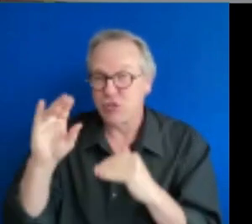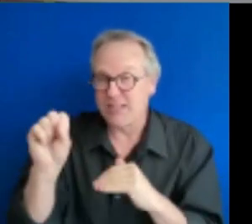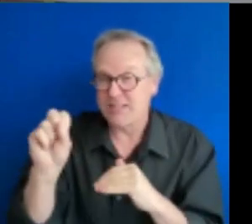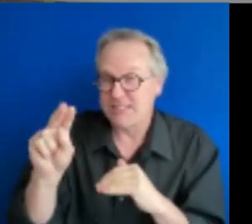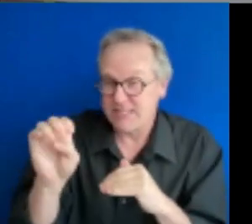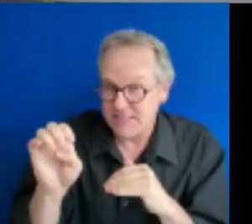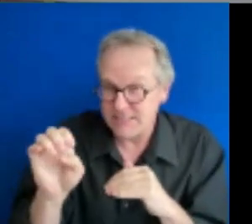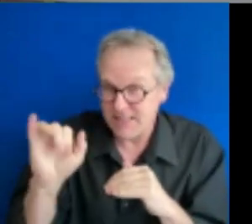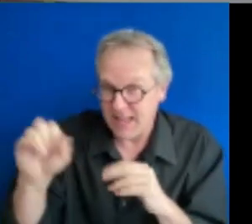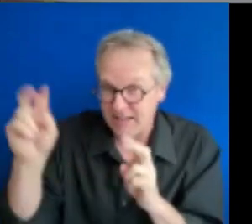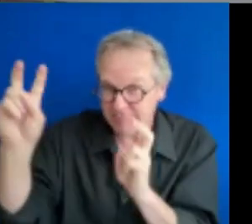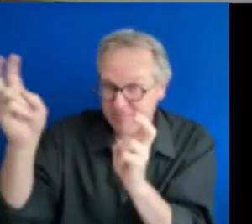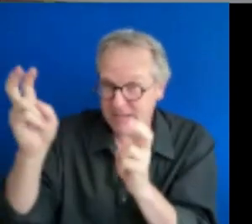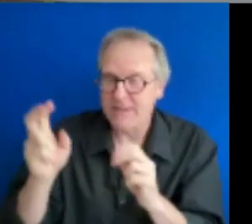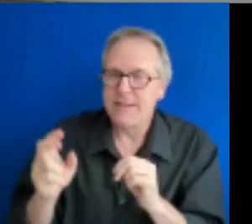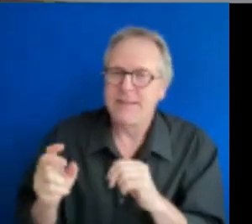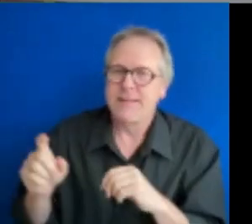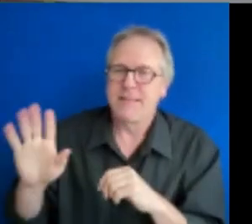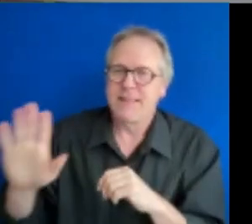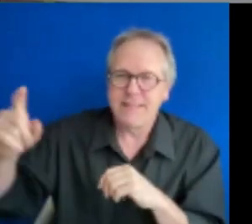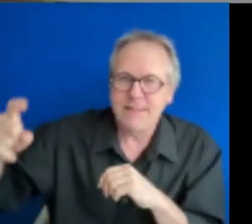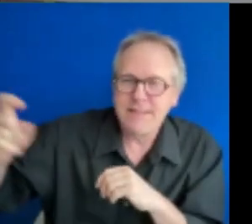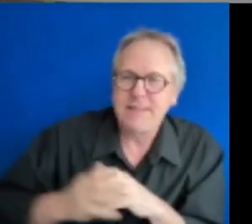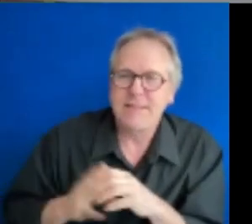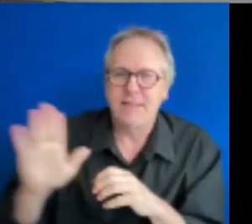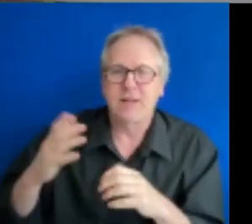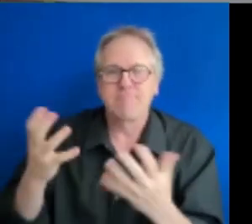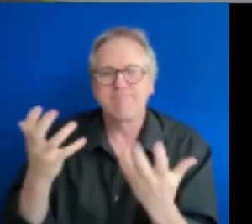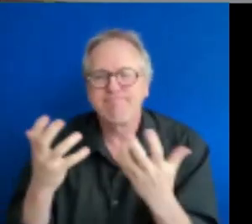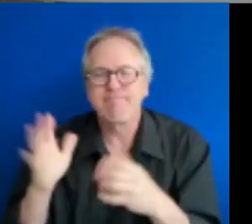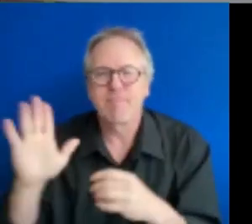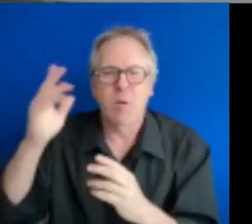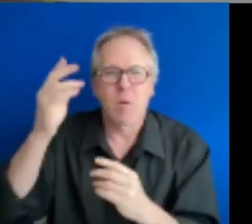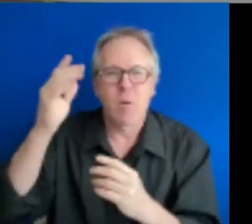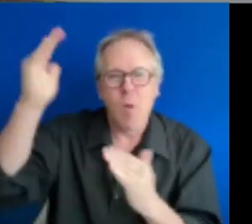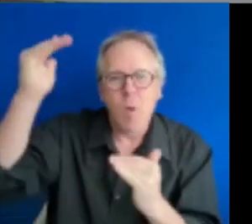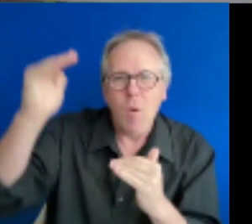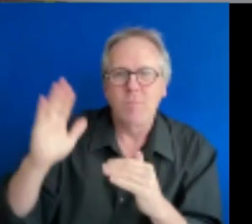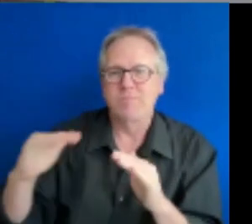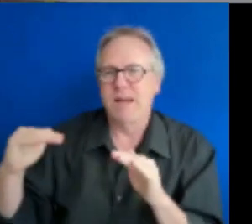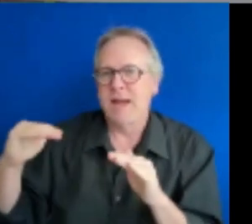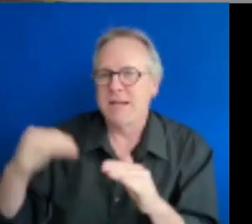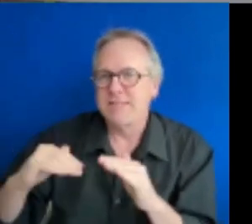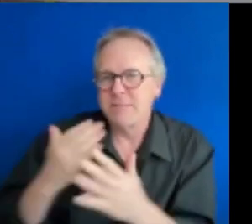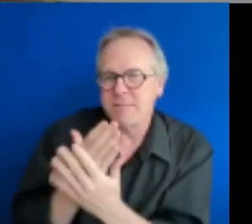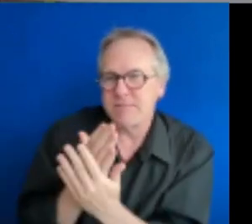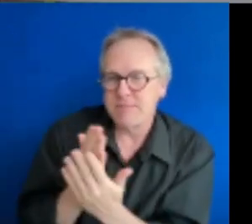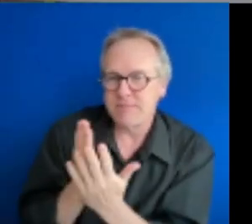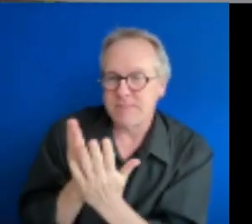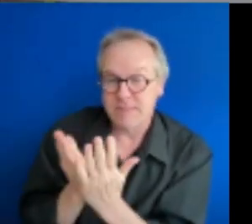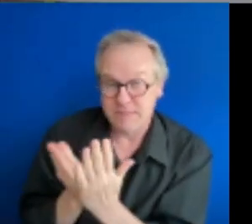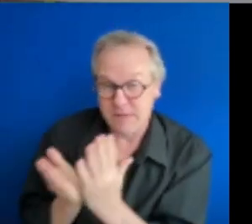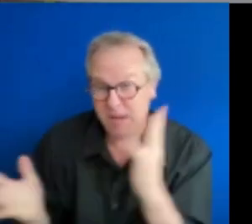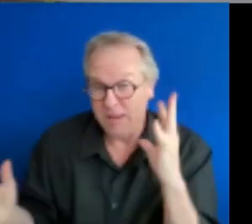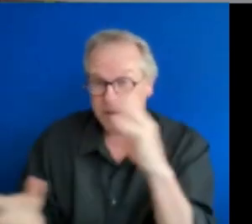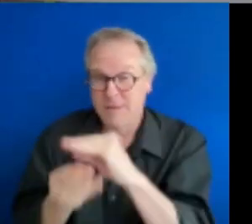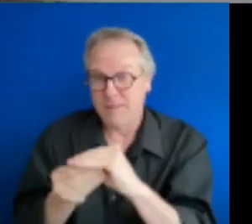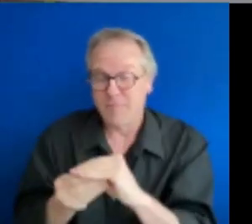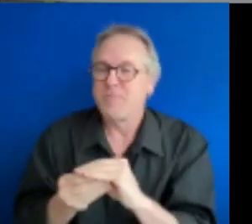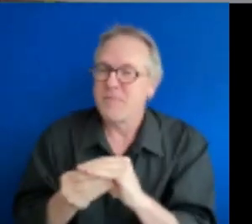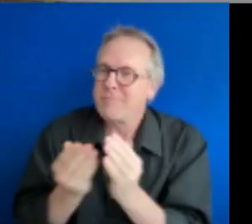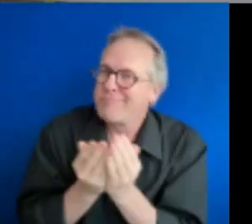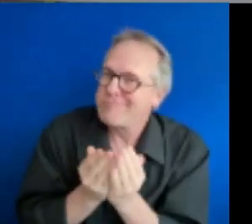disability needs and desires and hopes and accessibility is all tangled up in a